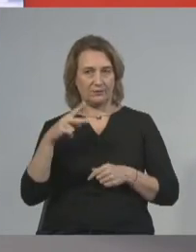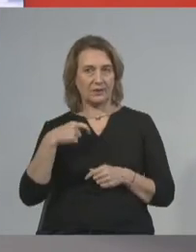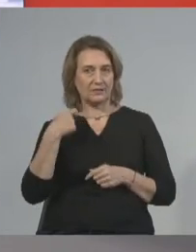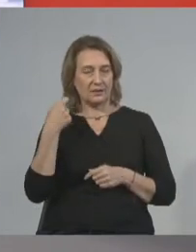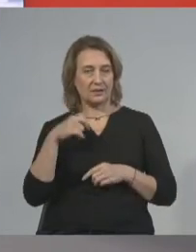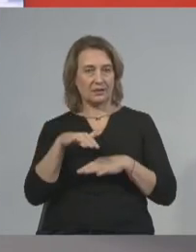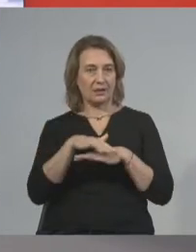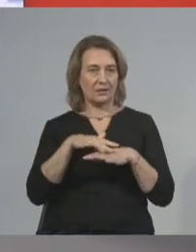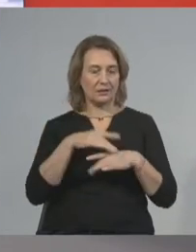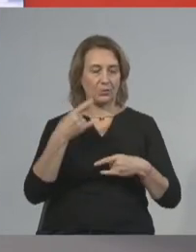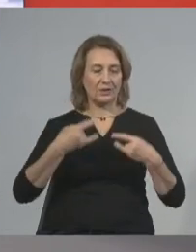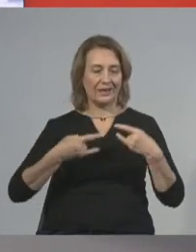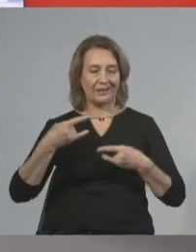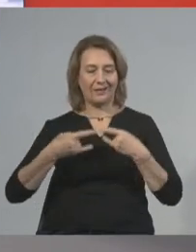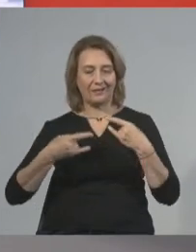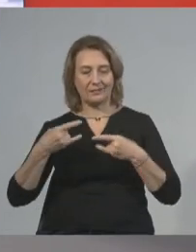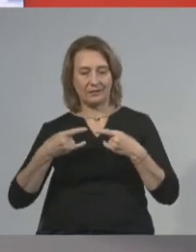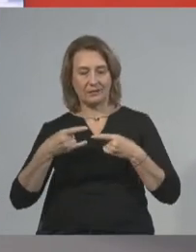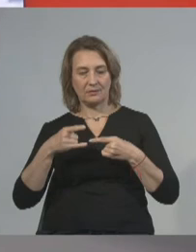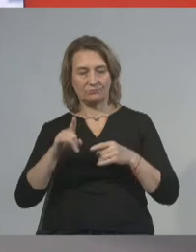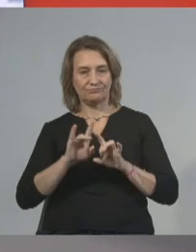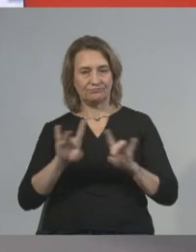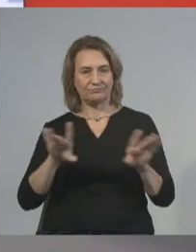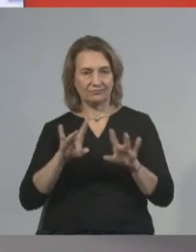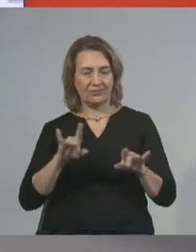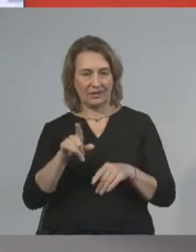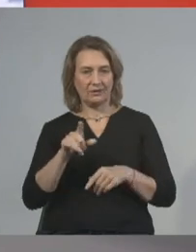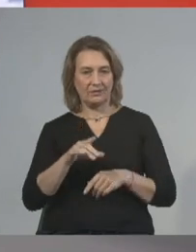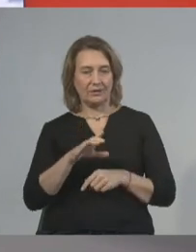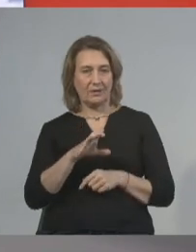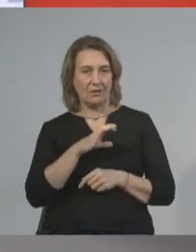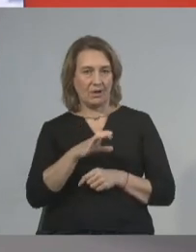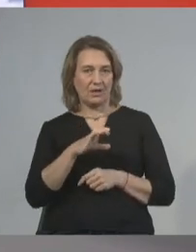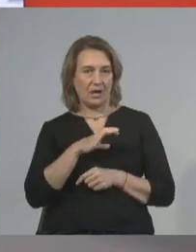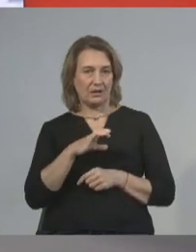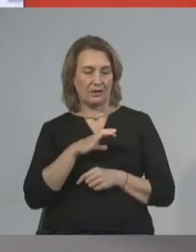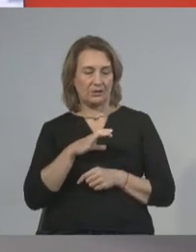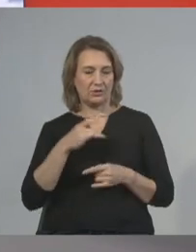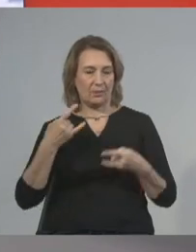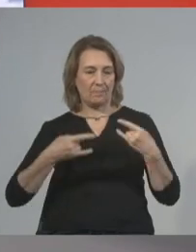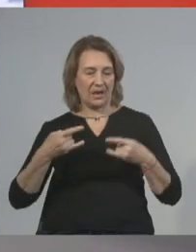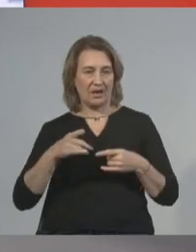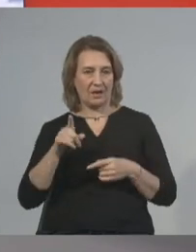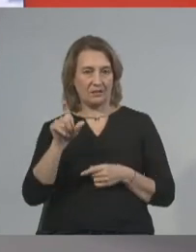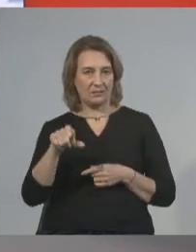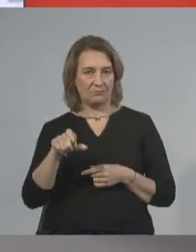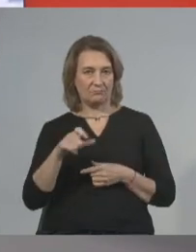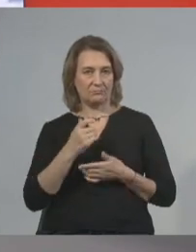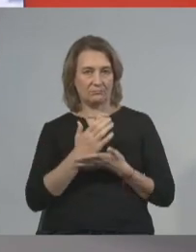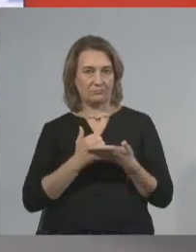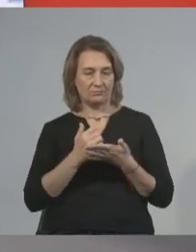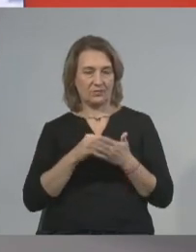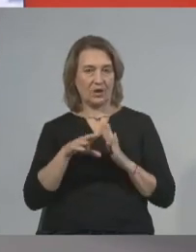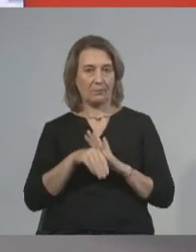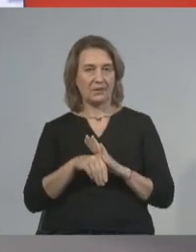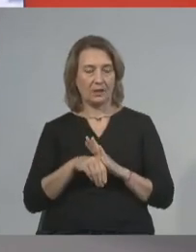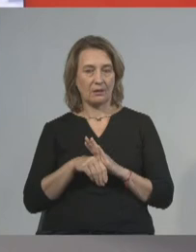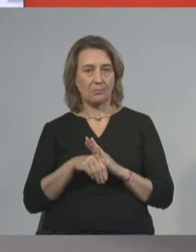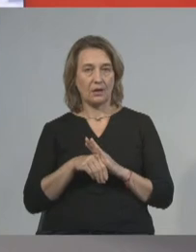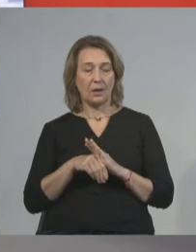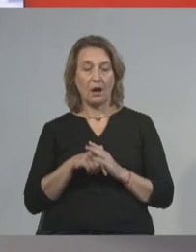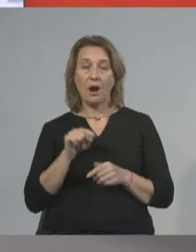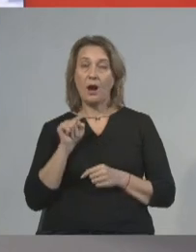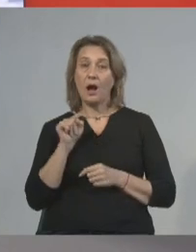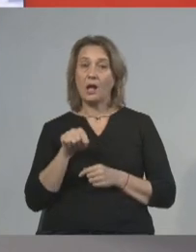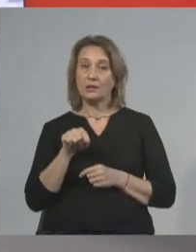quite complicated because within the past 20 years the television sphere has been dominated by